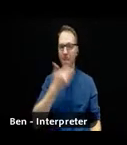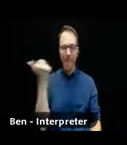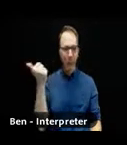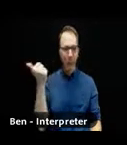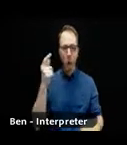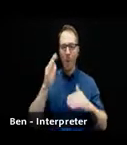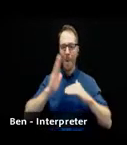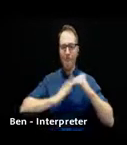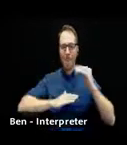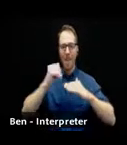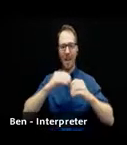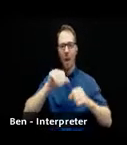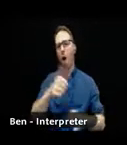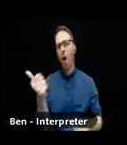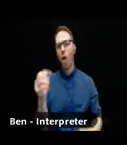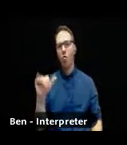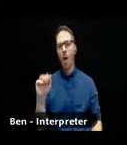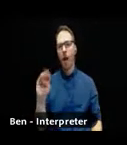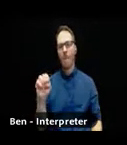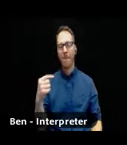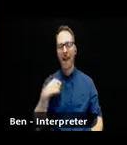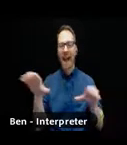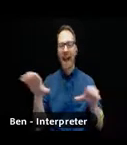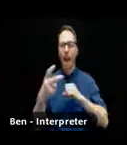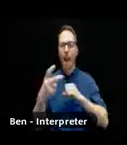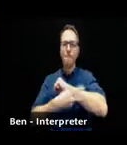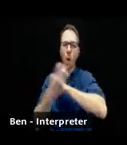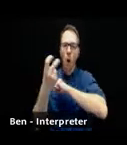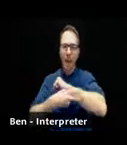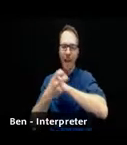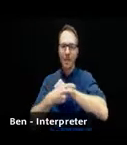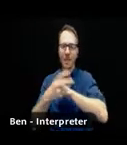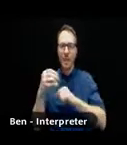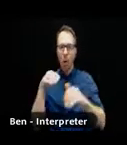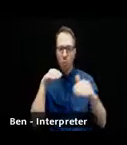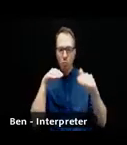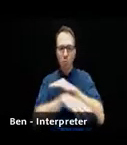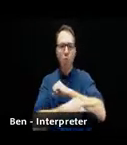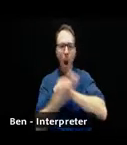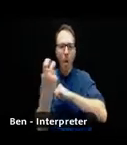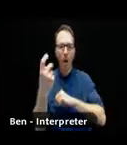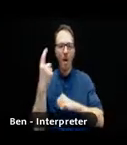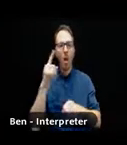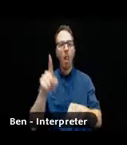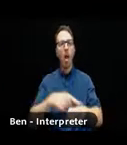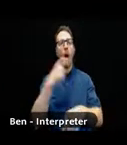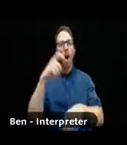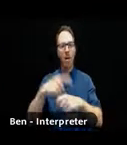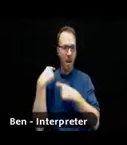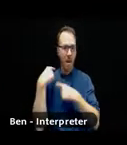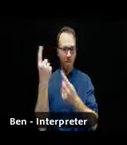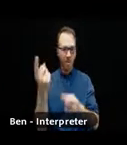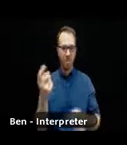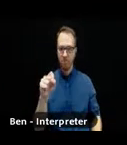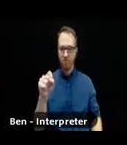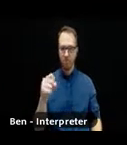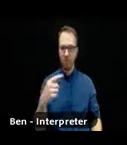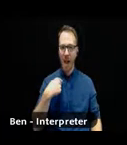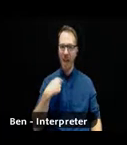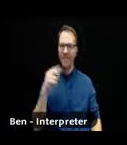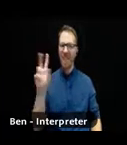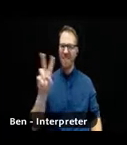in other crimes. So I did burglaries and robberies for a long time, right? I was a victim